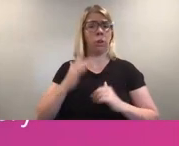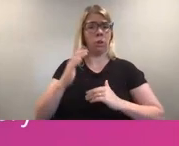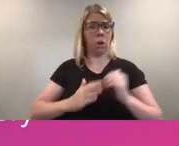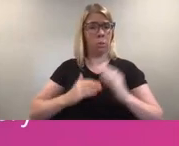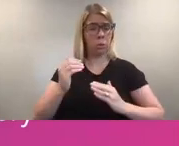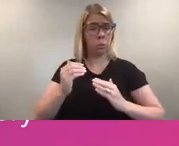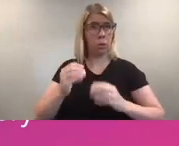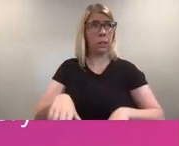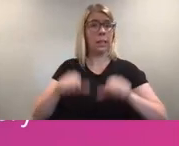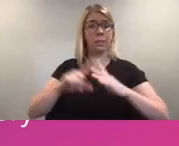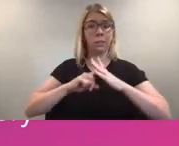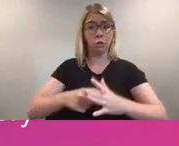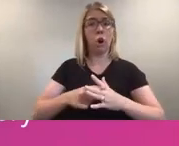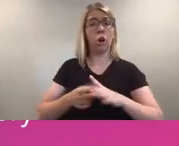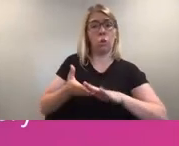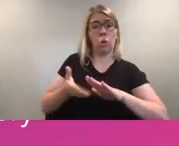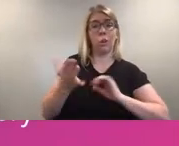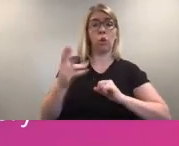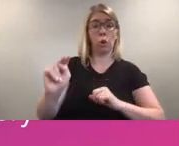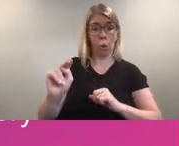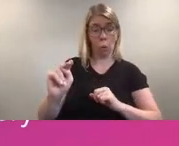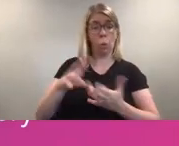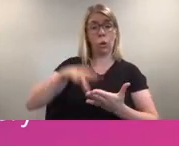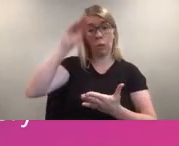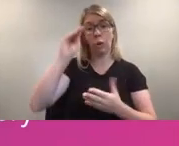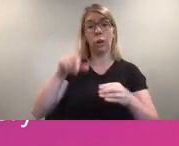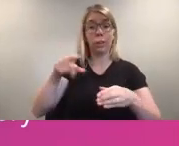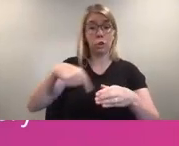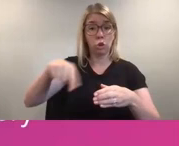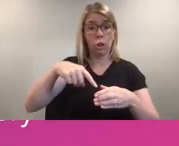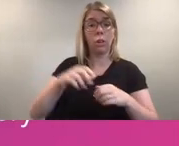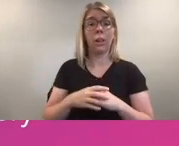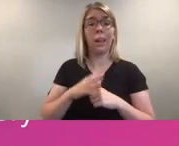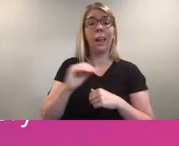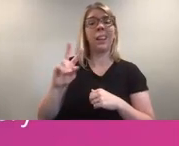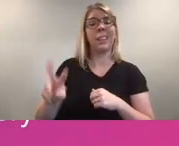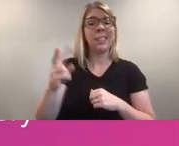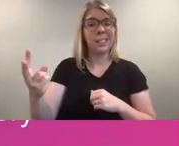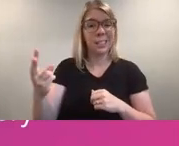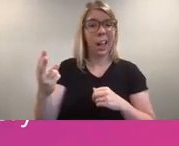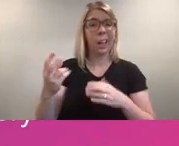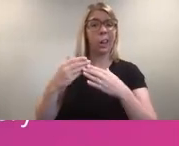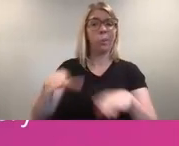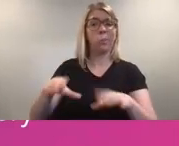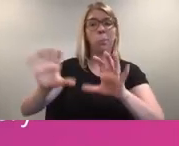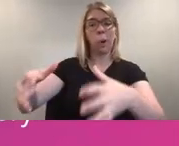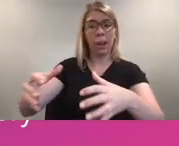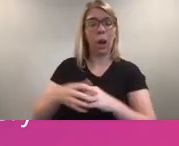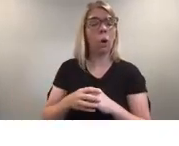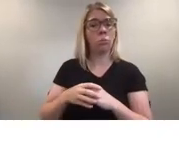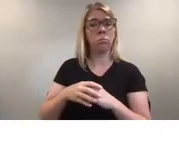learning circle and any lessons learned. And we'll do another small group breakout and take some questions.